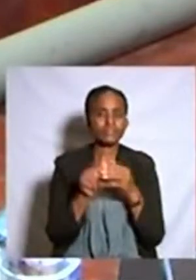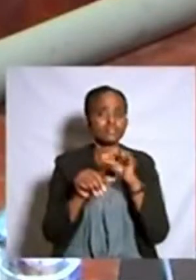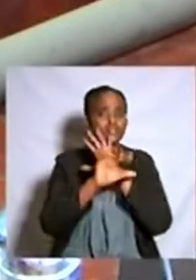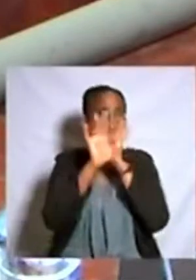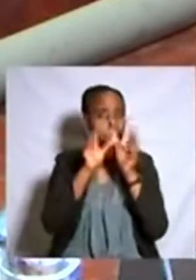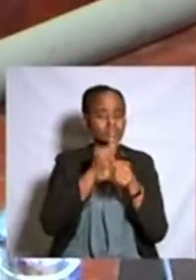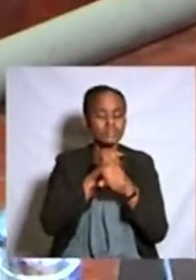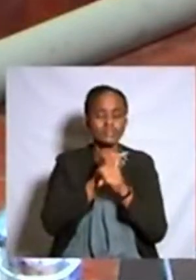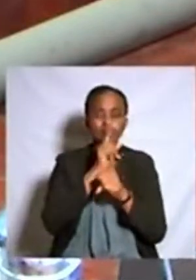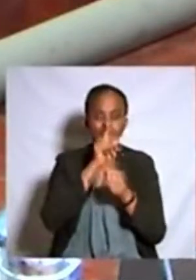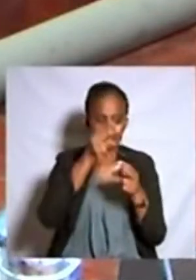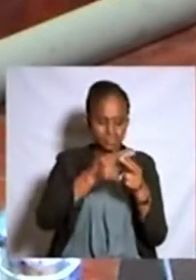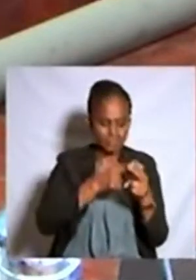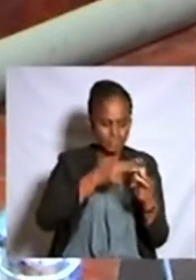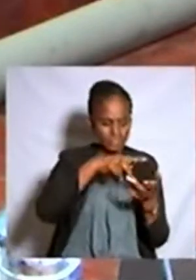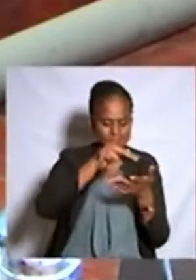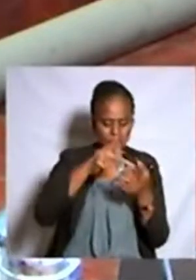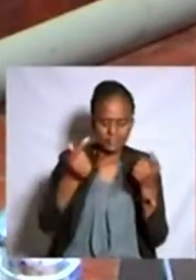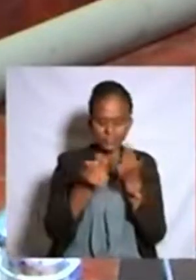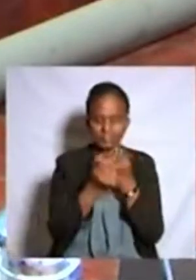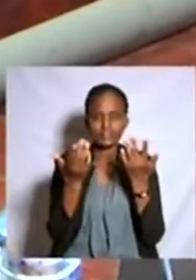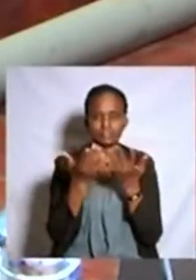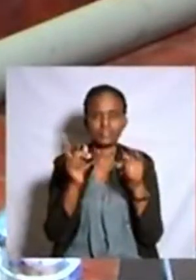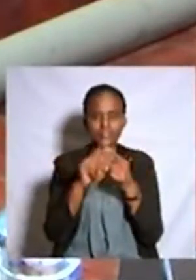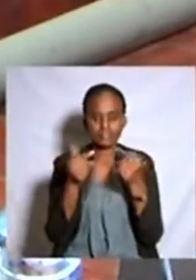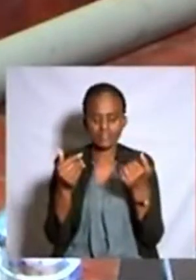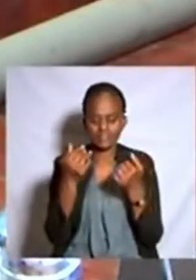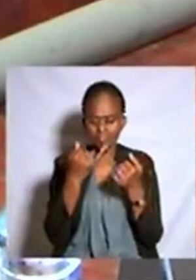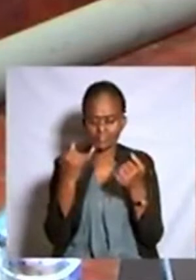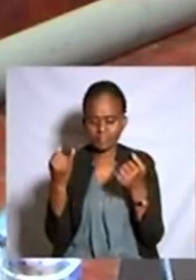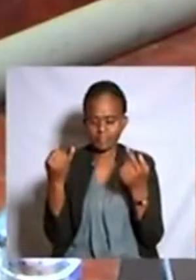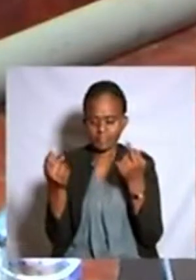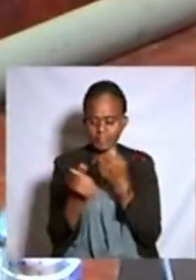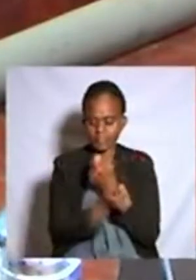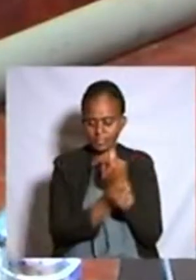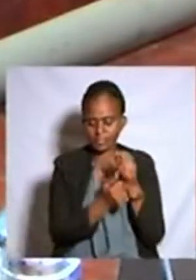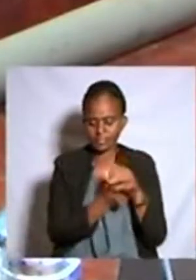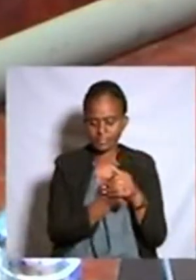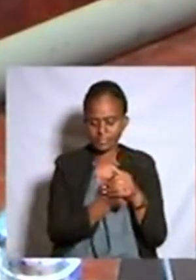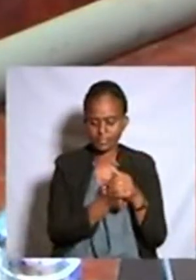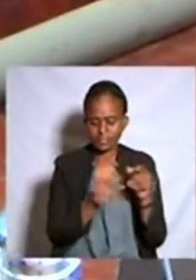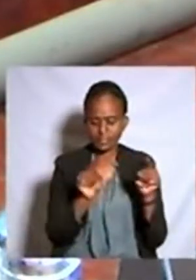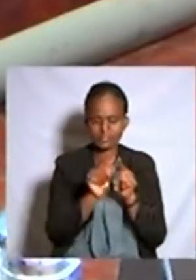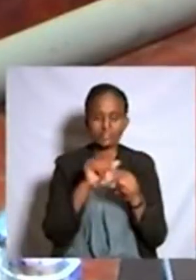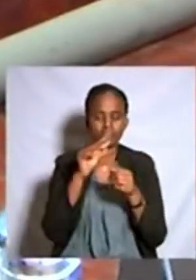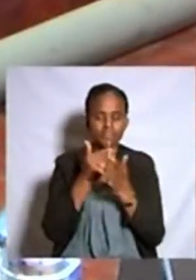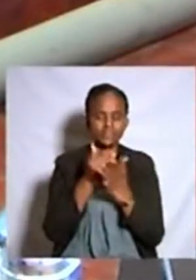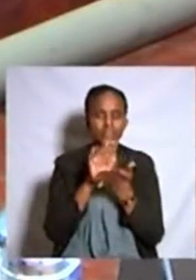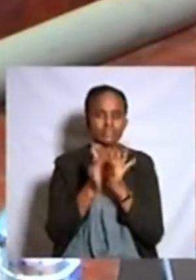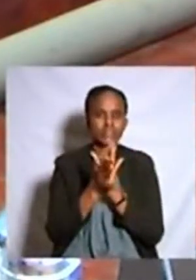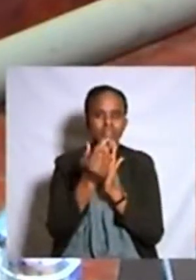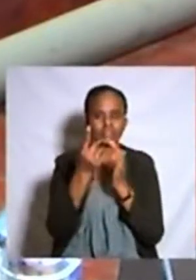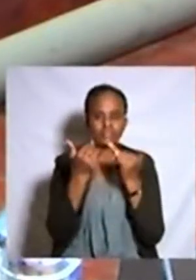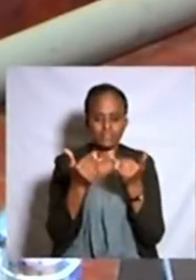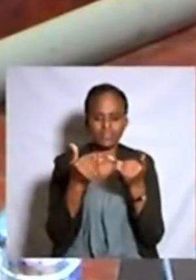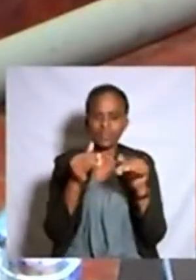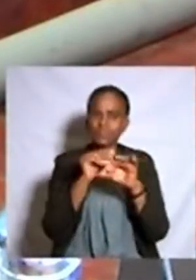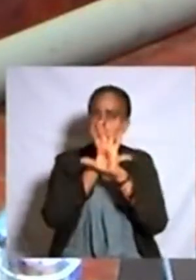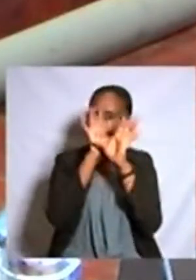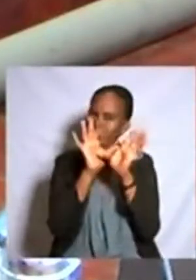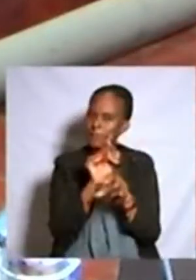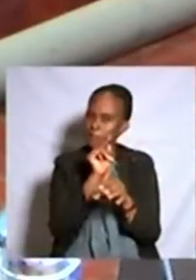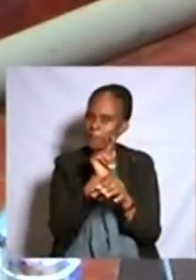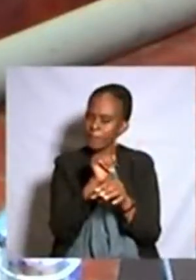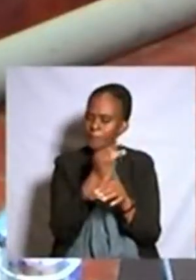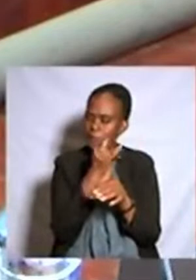the monthly repayments don't change, but the issue was a change from annuity to amortization. So now to correct this